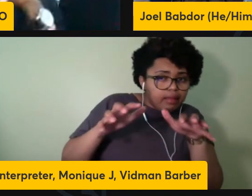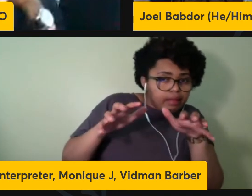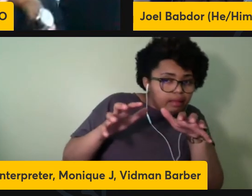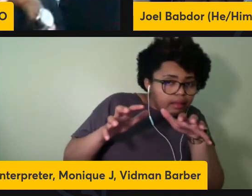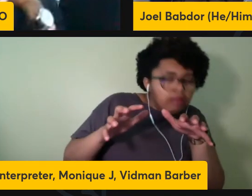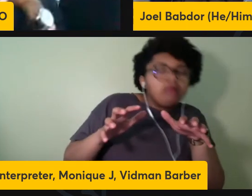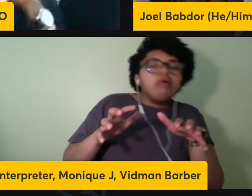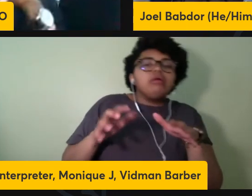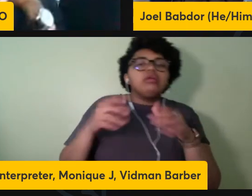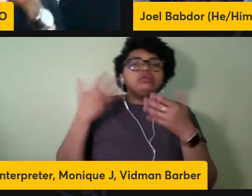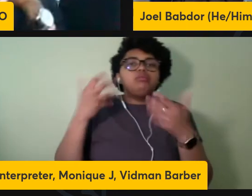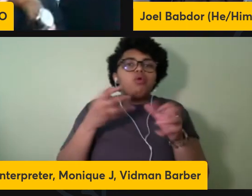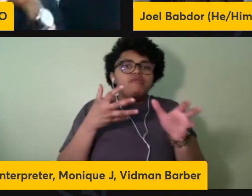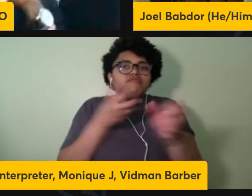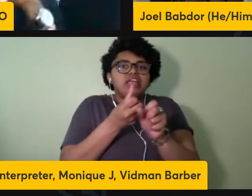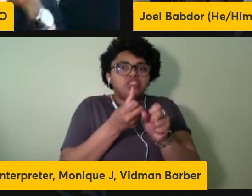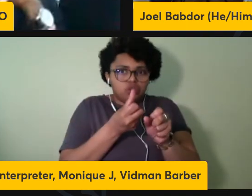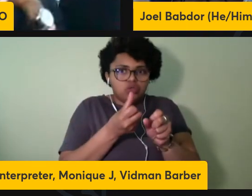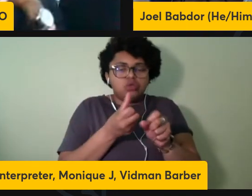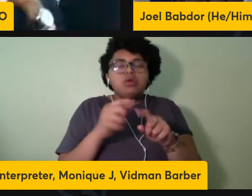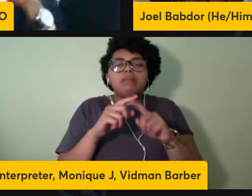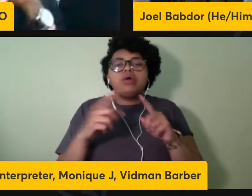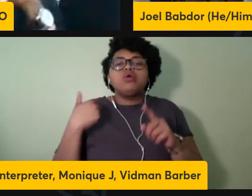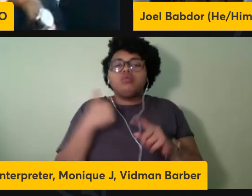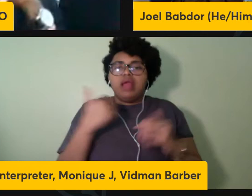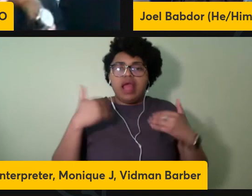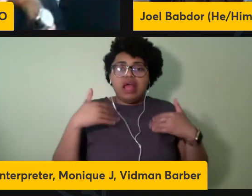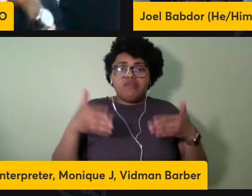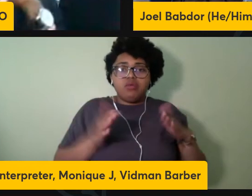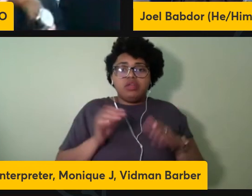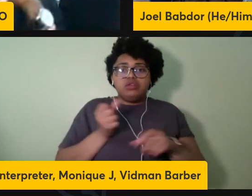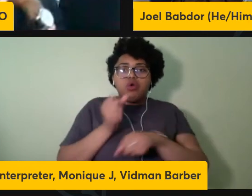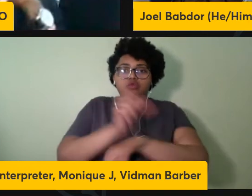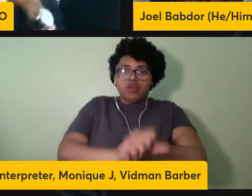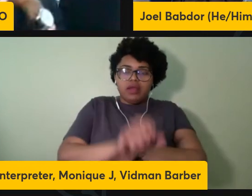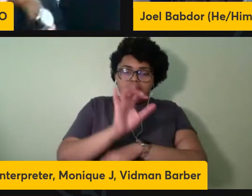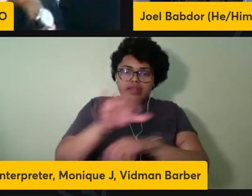insect. But we have a way to overcome these challenges.